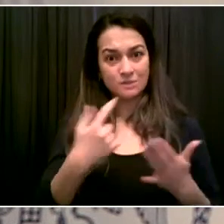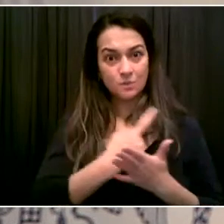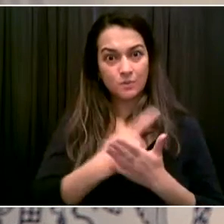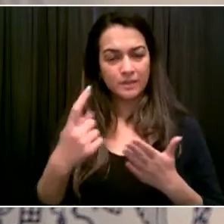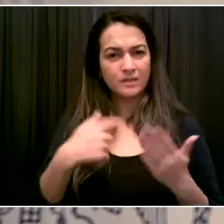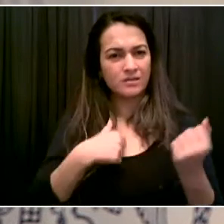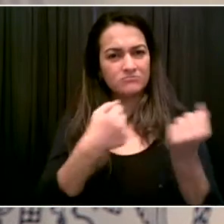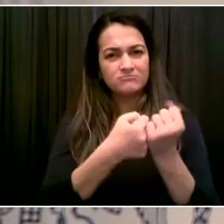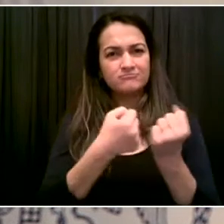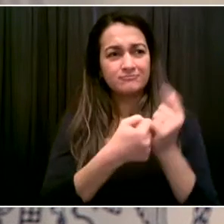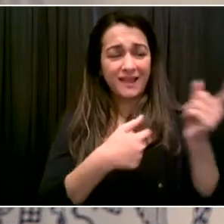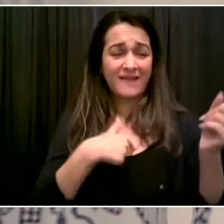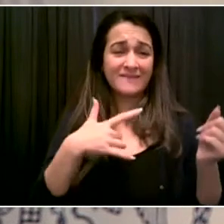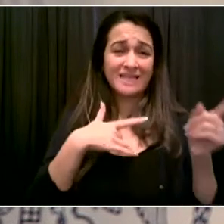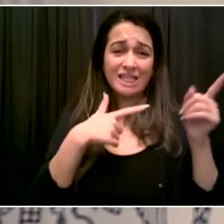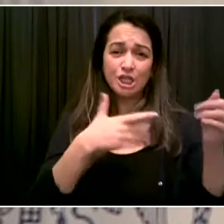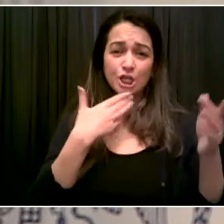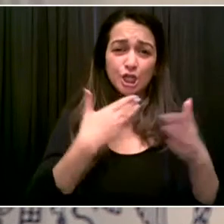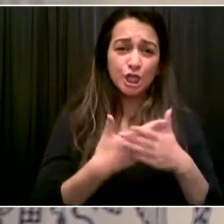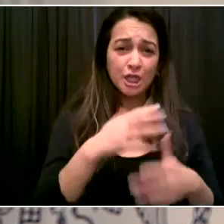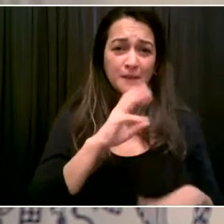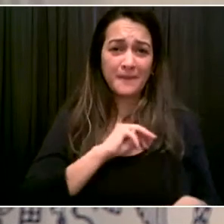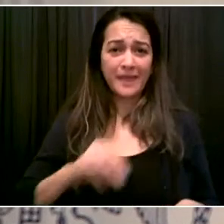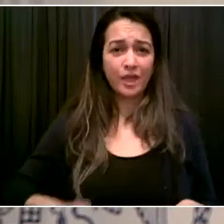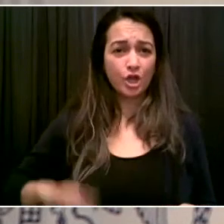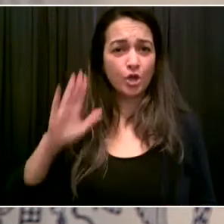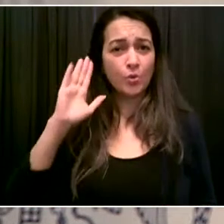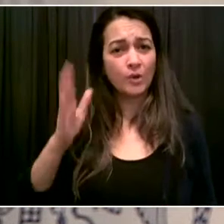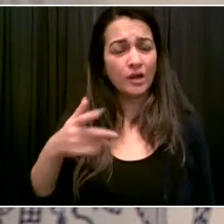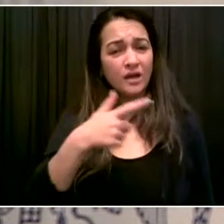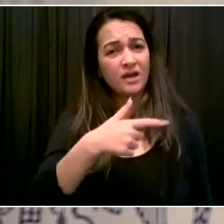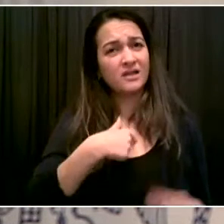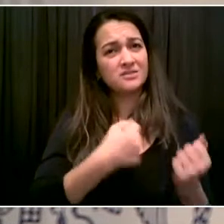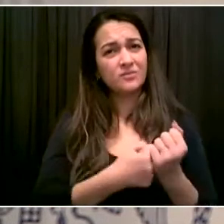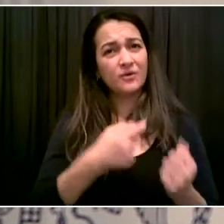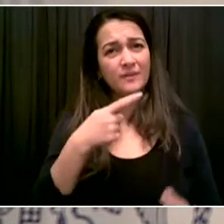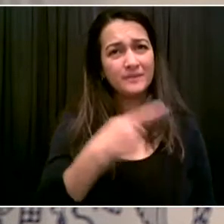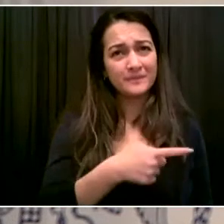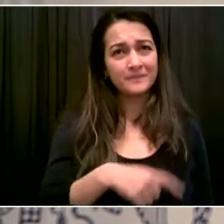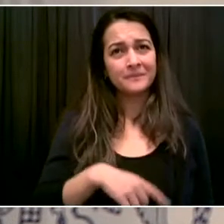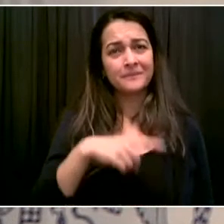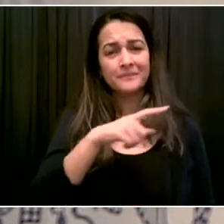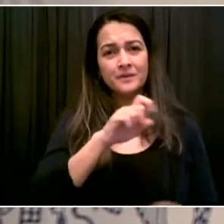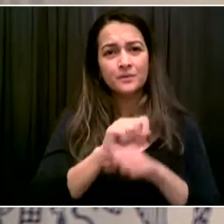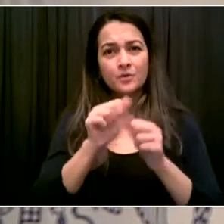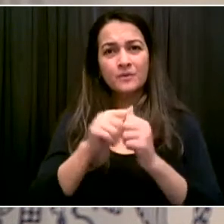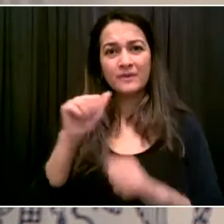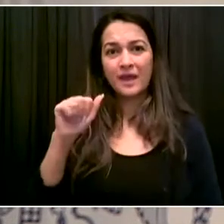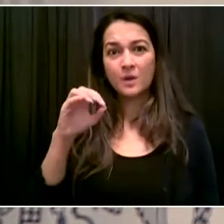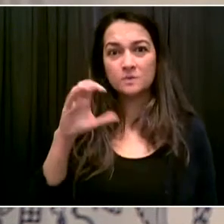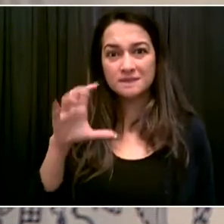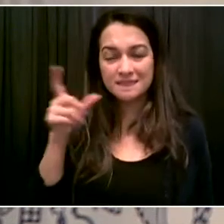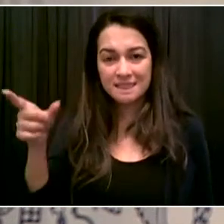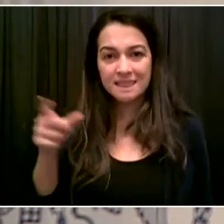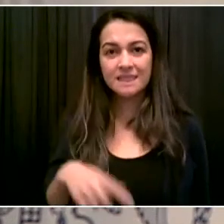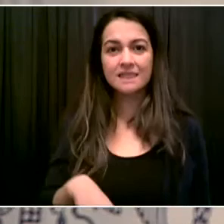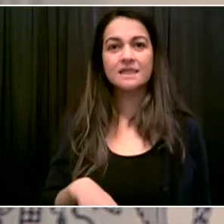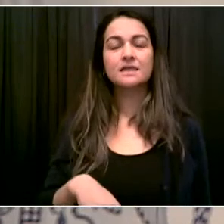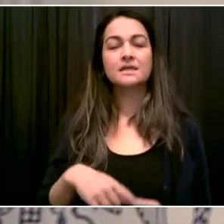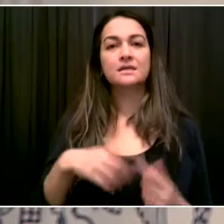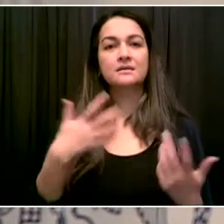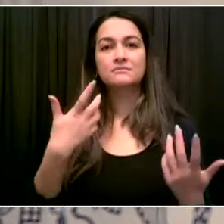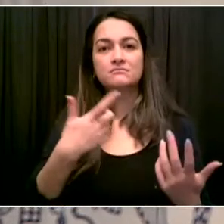Alexandria Ocasio-Cortez, I think she's doing great work. I think the model we're seeing in Washington of